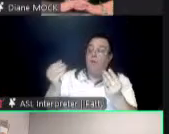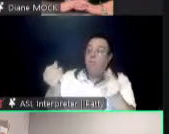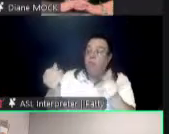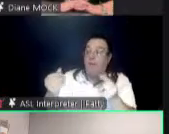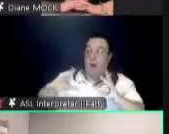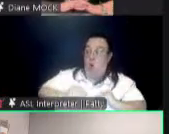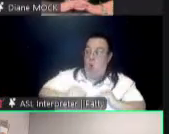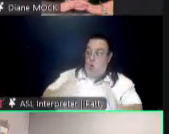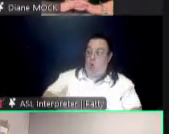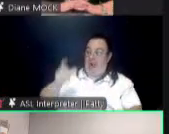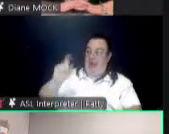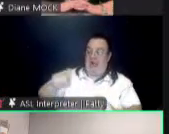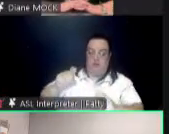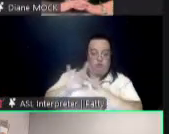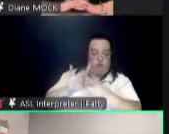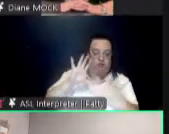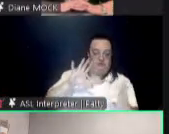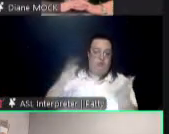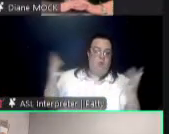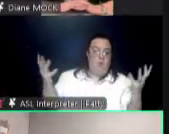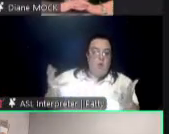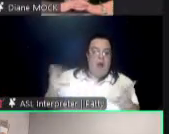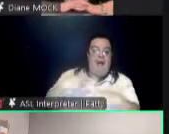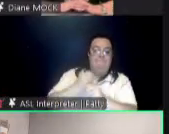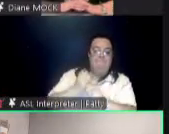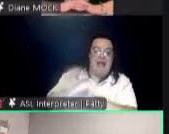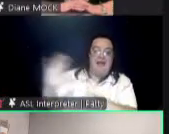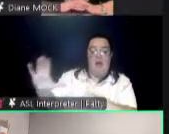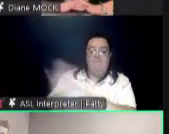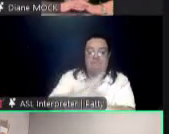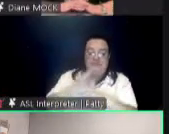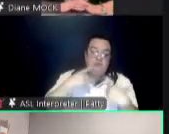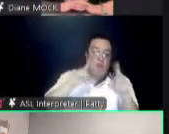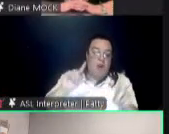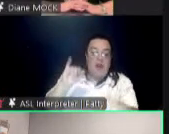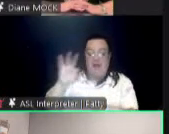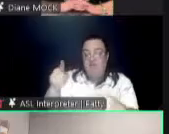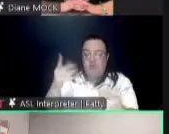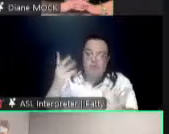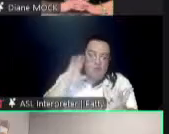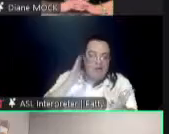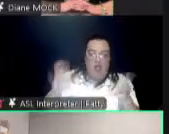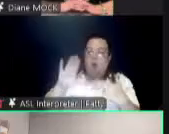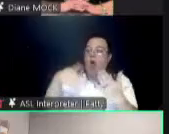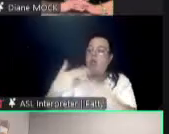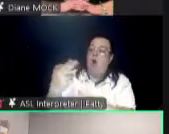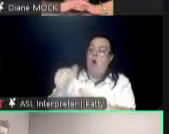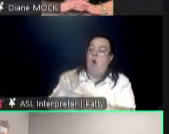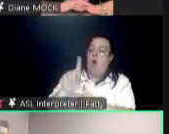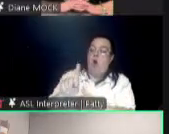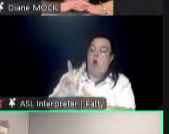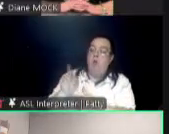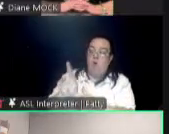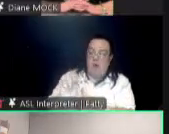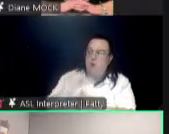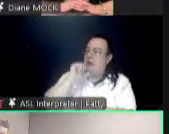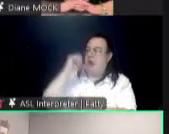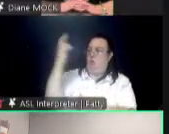release what makes their business work, if you will, all the hardware. So didn't realize that was an